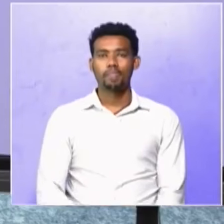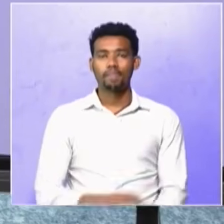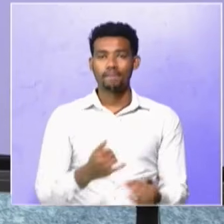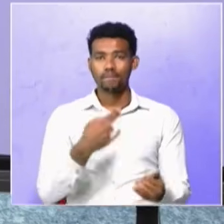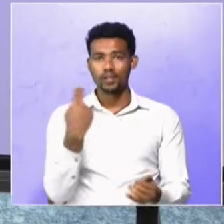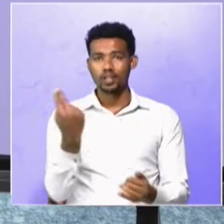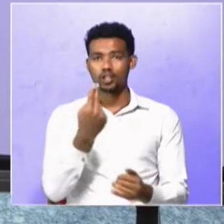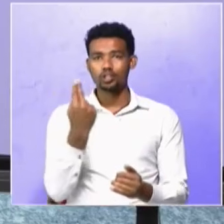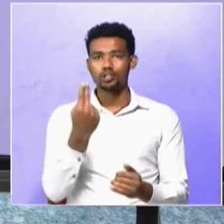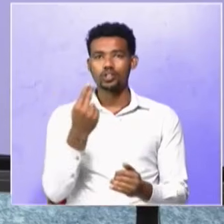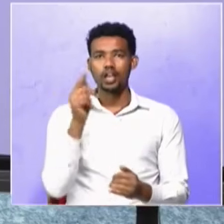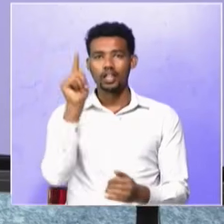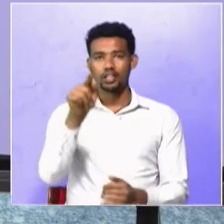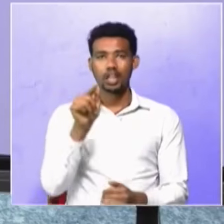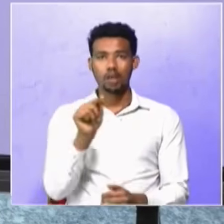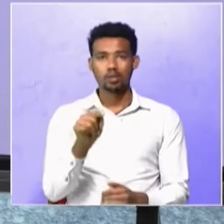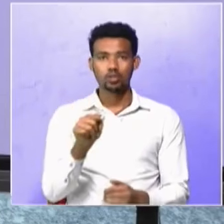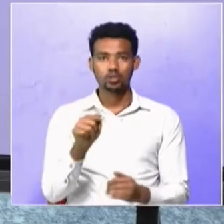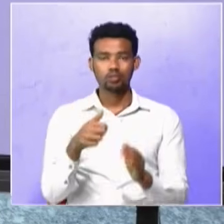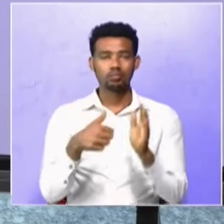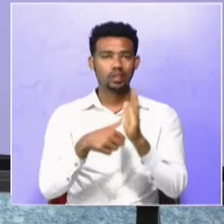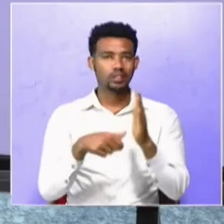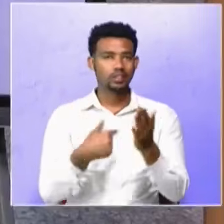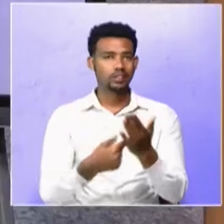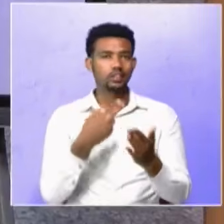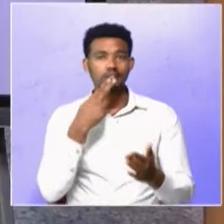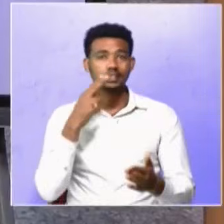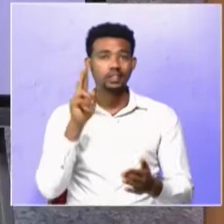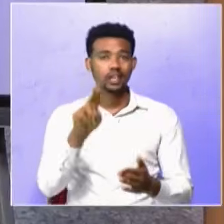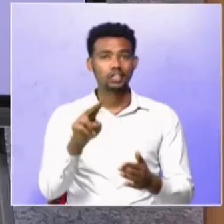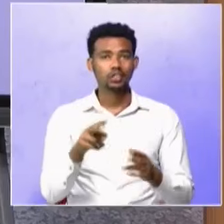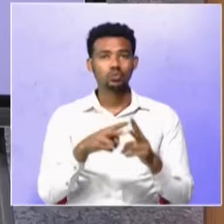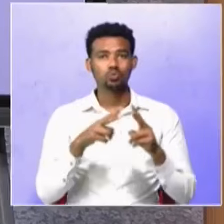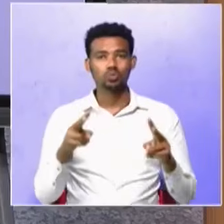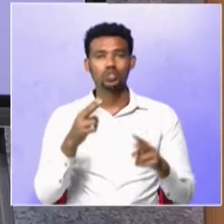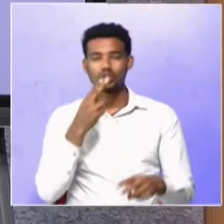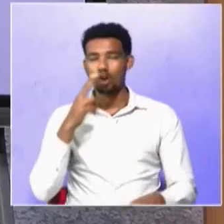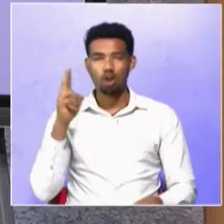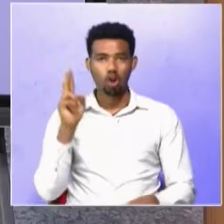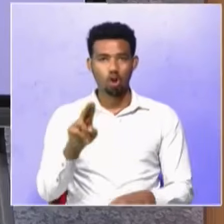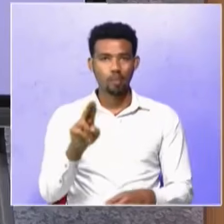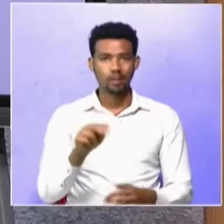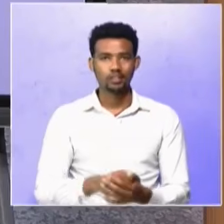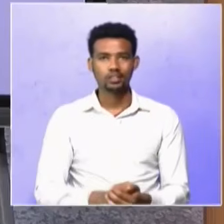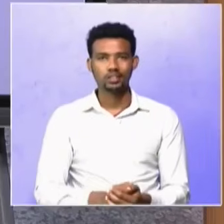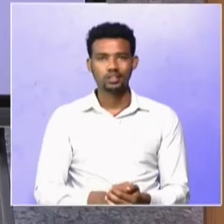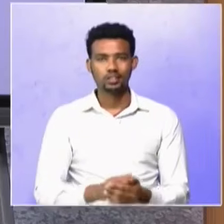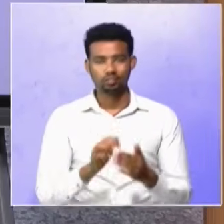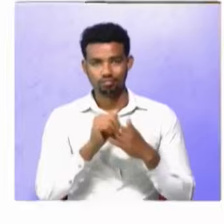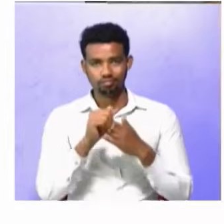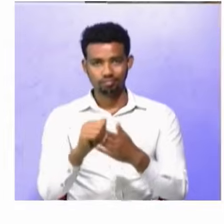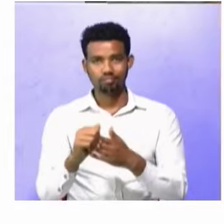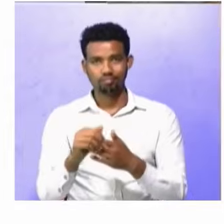use exclamatory mark. This is show instruction with command. So here it is.